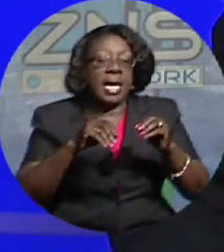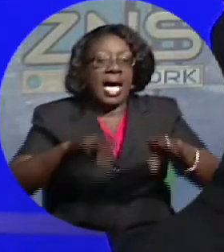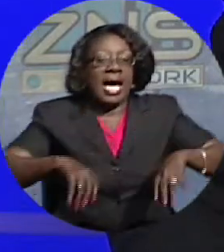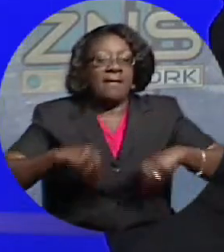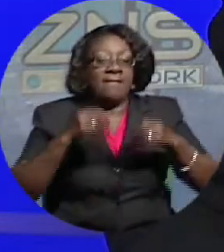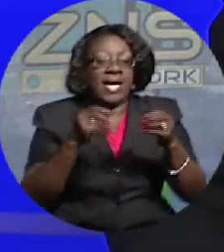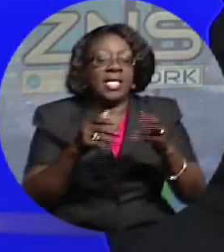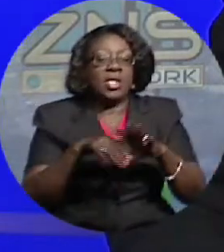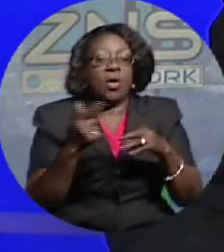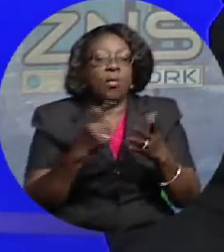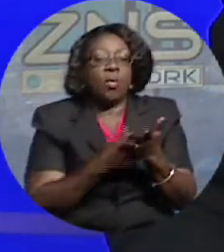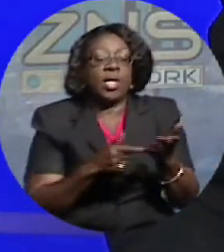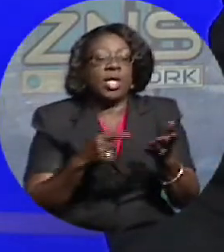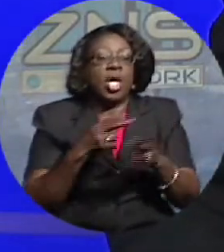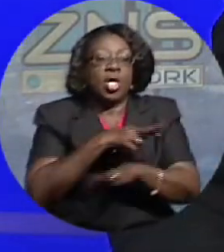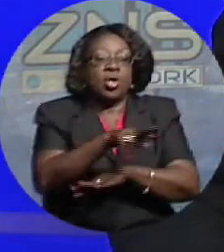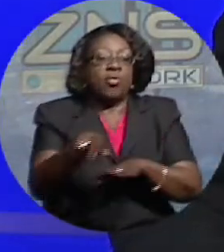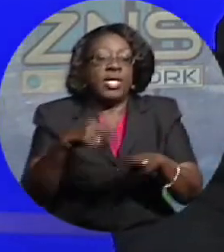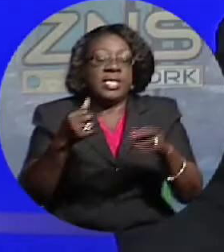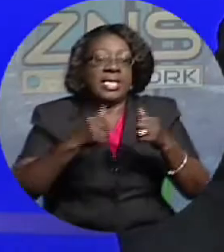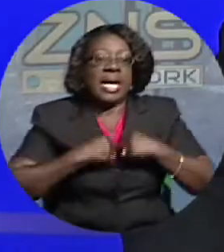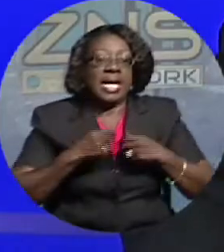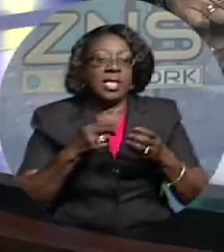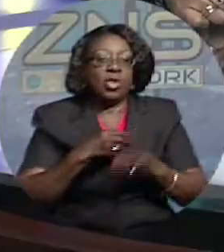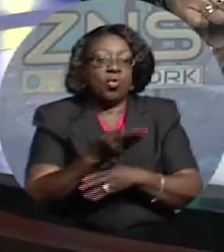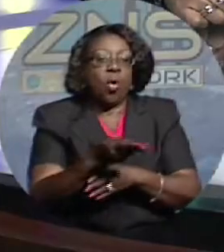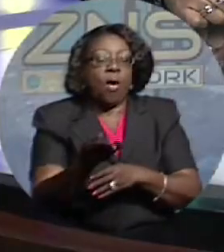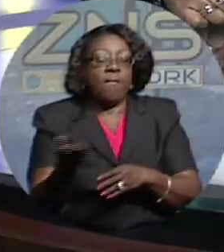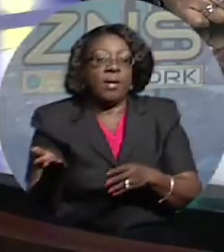that perhaps it merited further discussion.